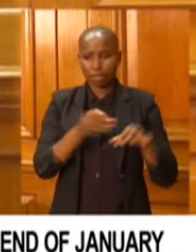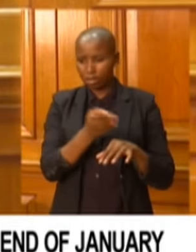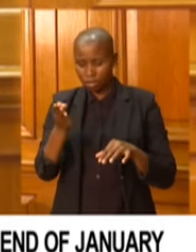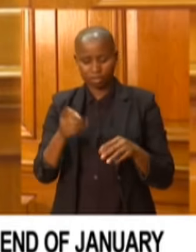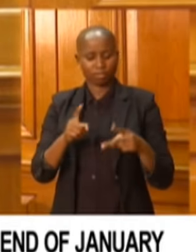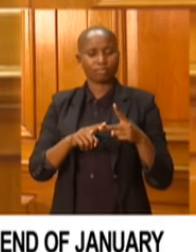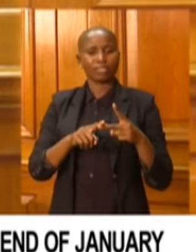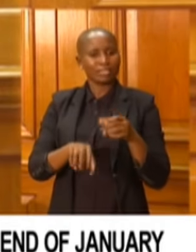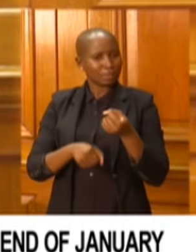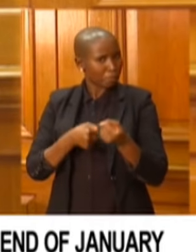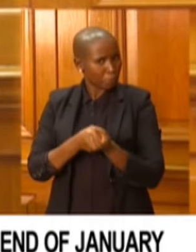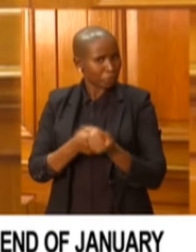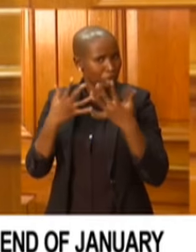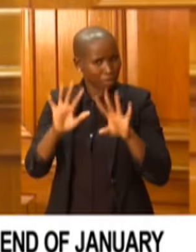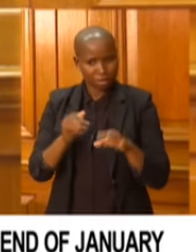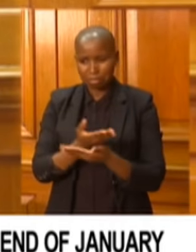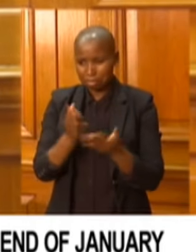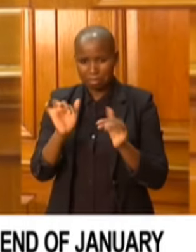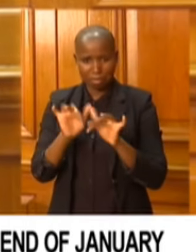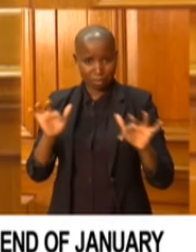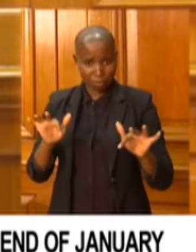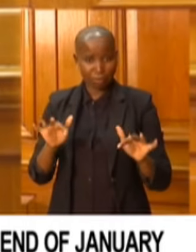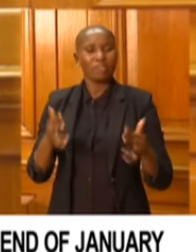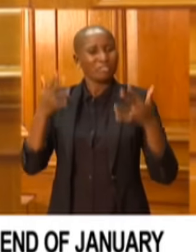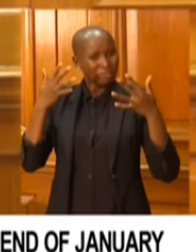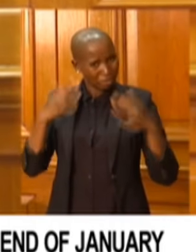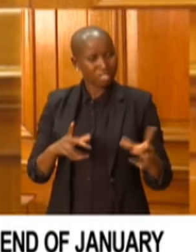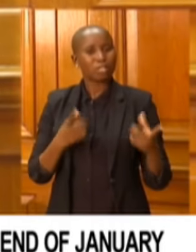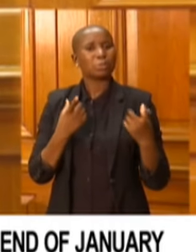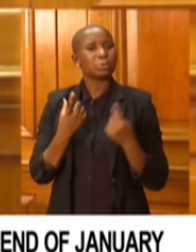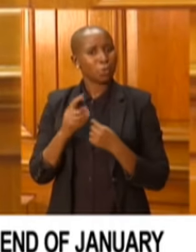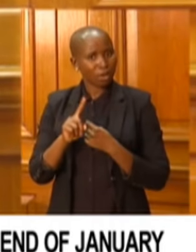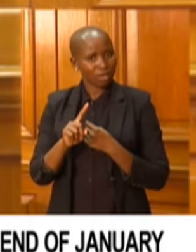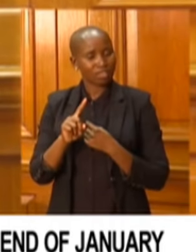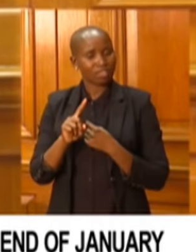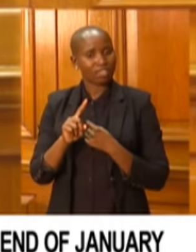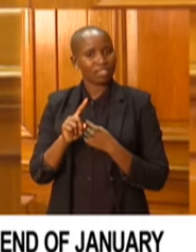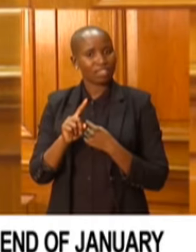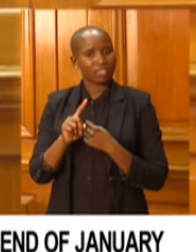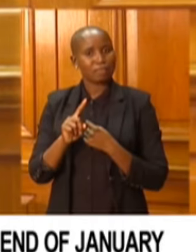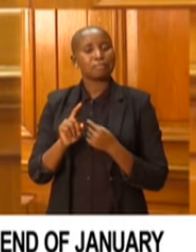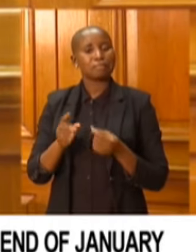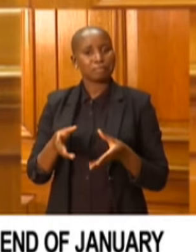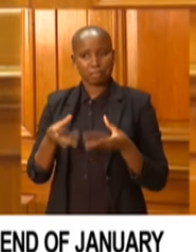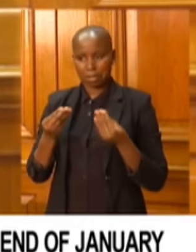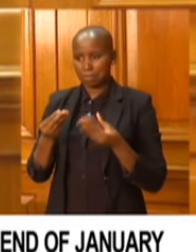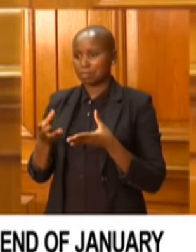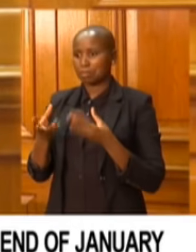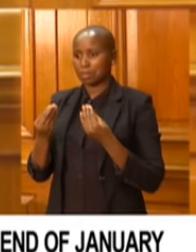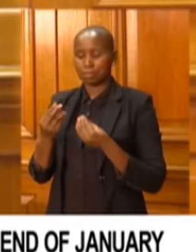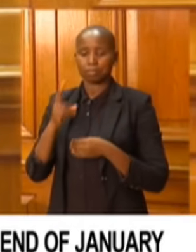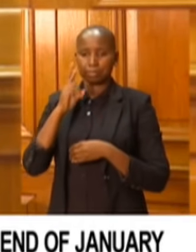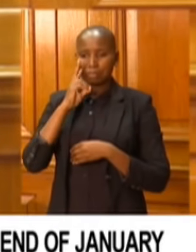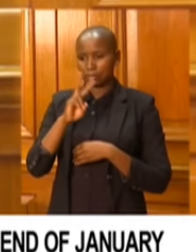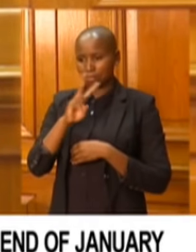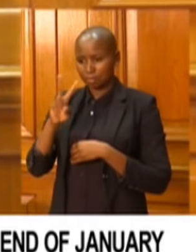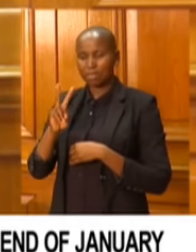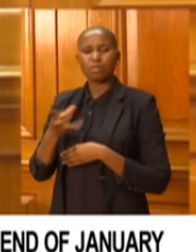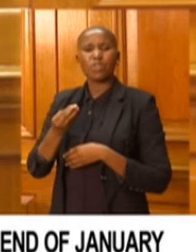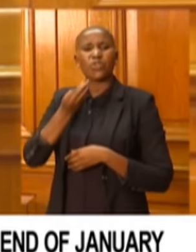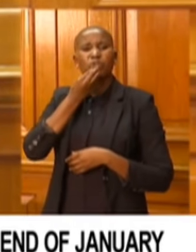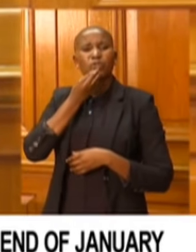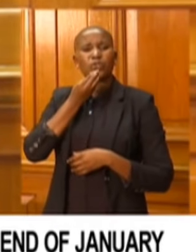support, they've also taken up quite efficiently feeding